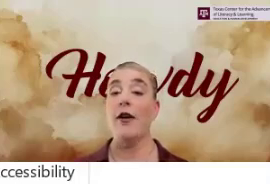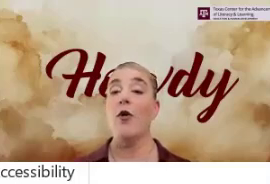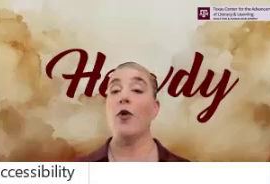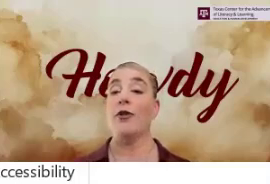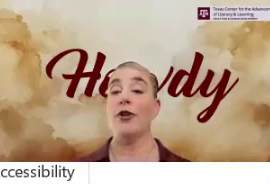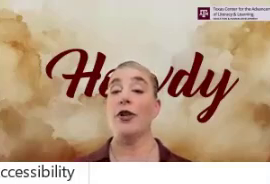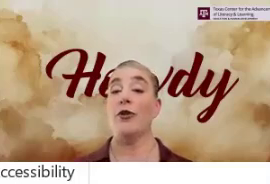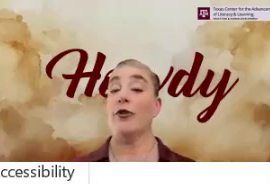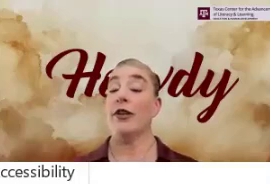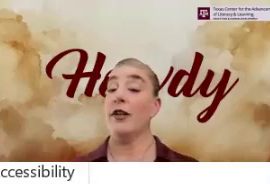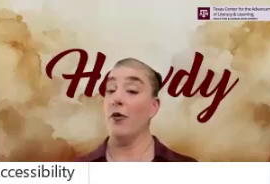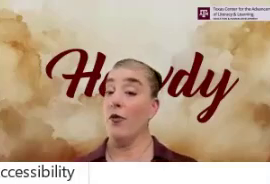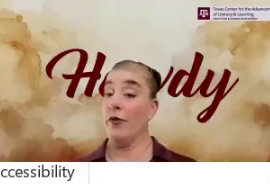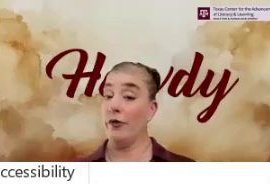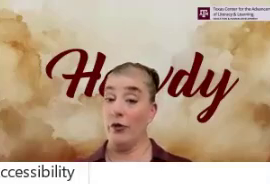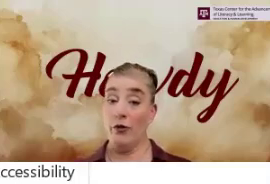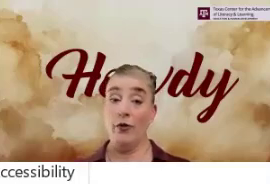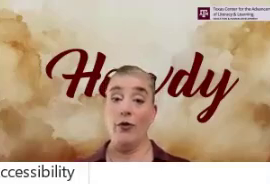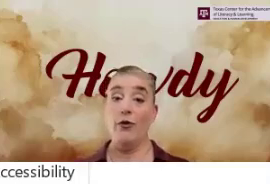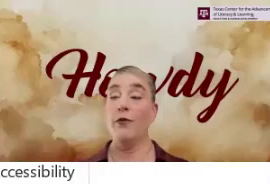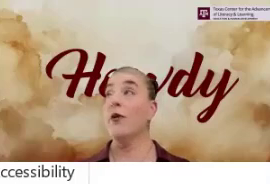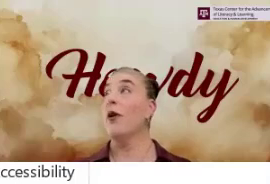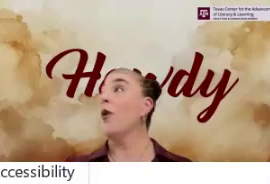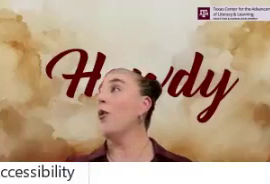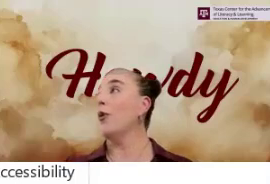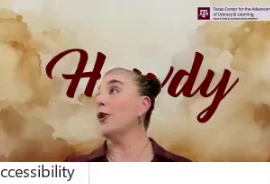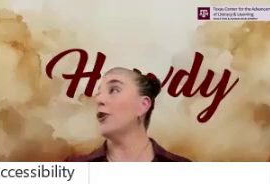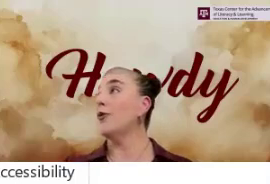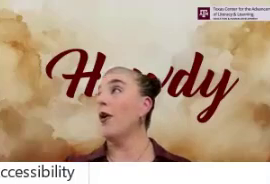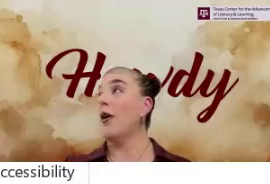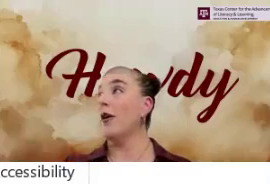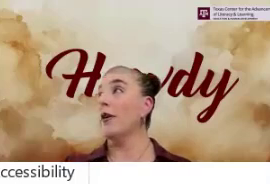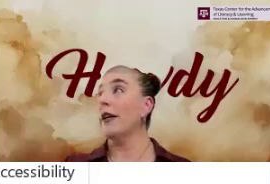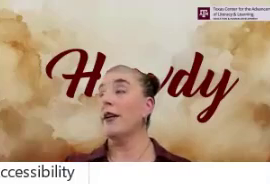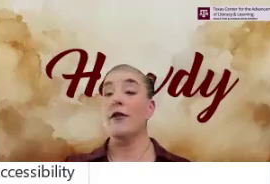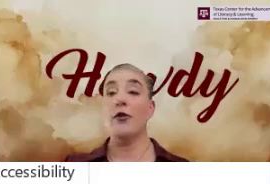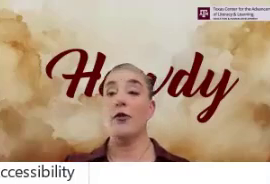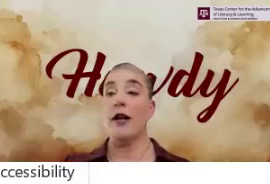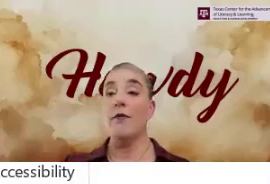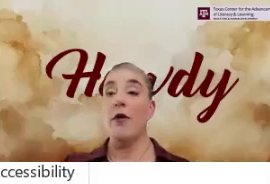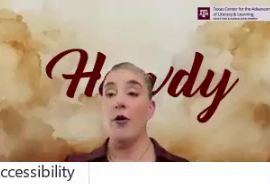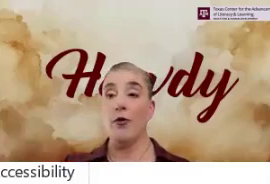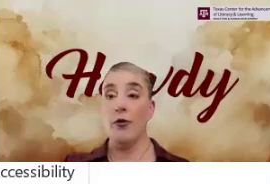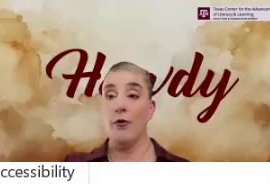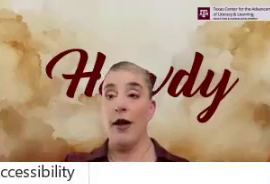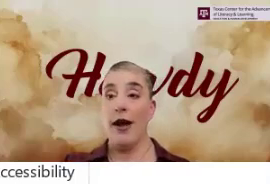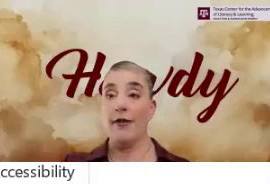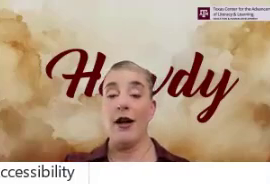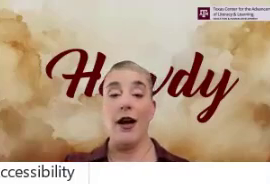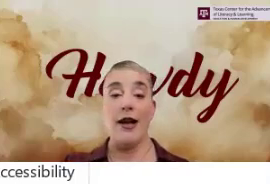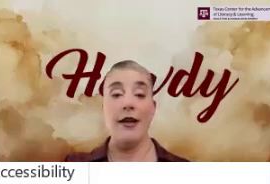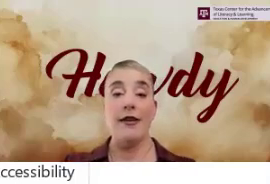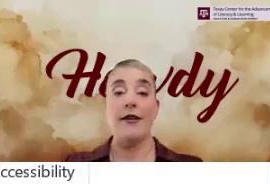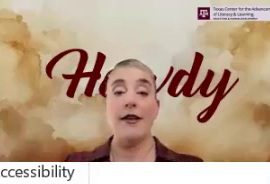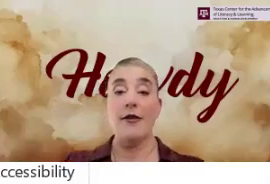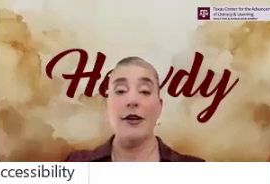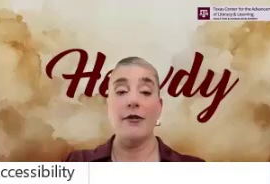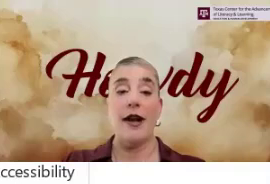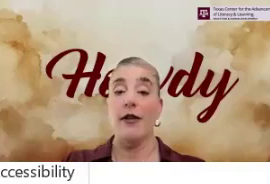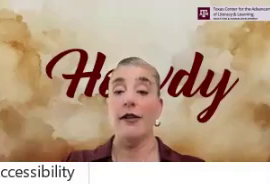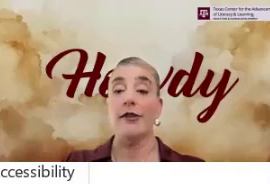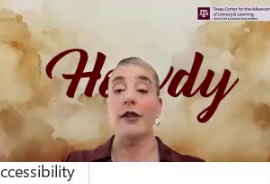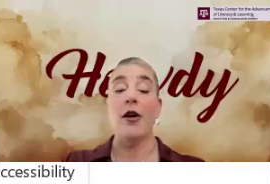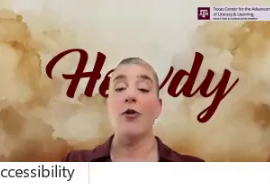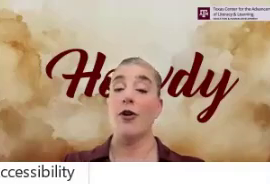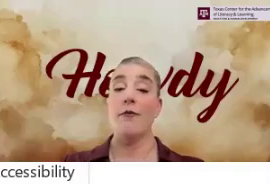about that. Whether you're in a Zoom room or you are in the grand ballroom at the Hyatt in